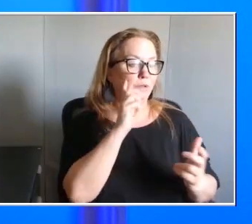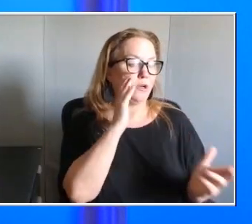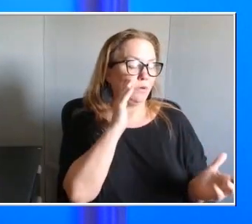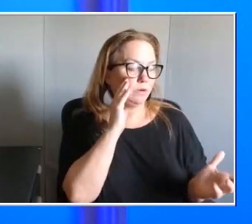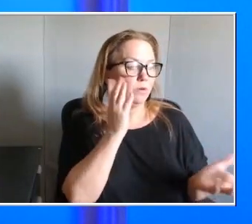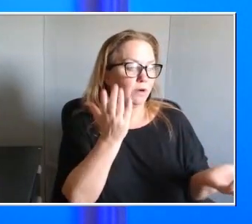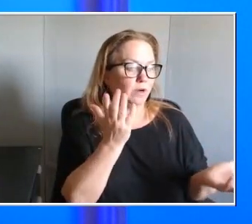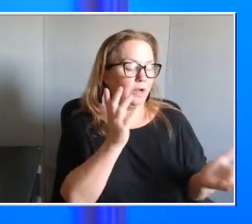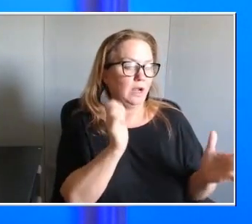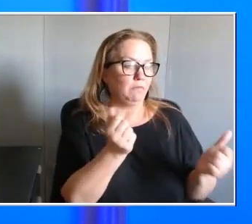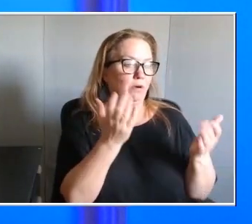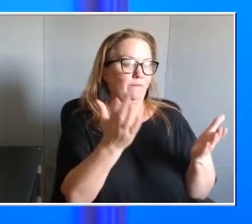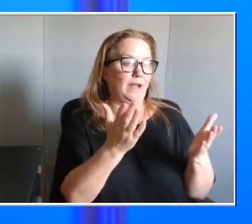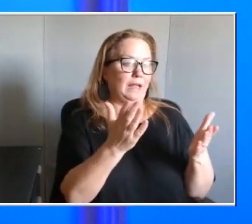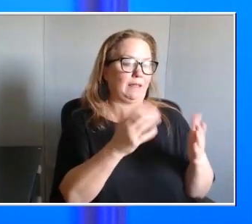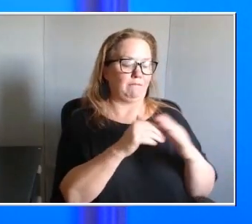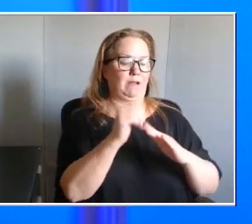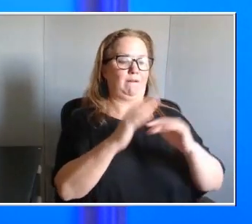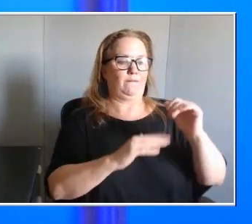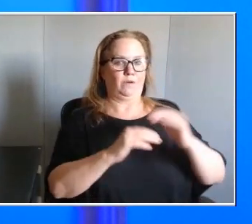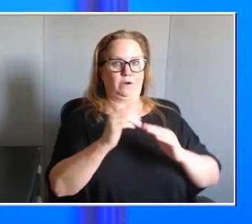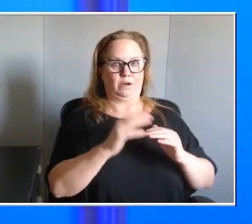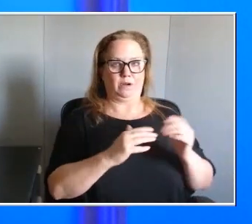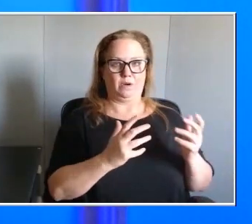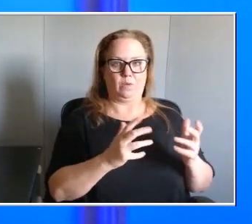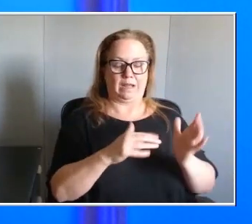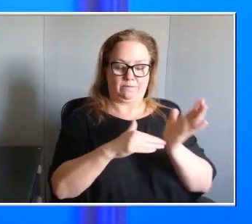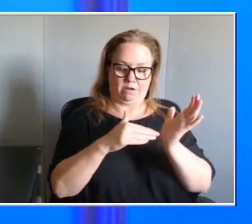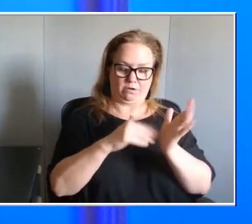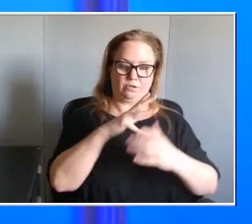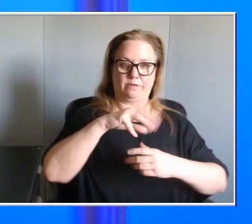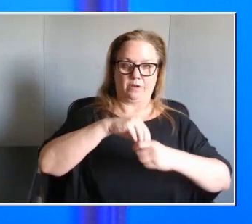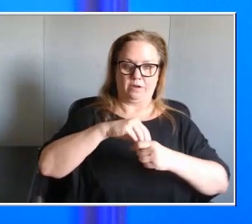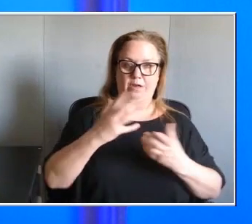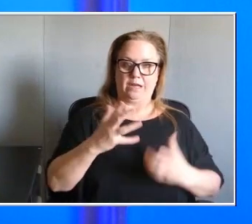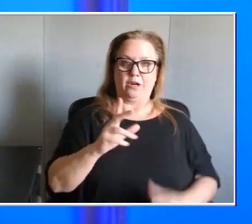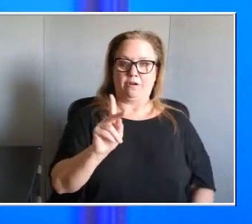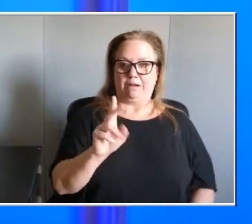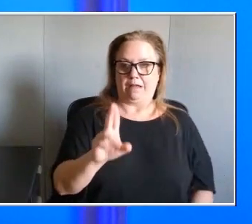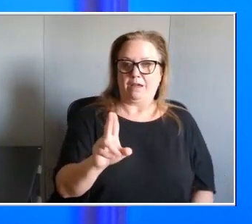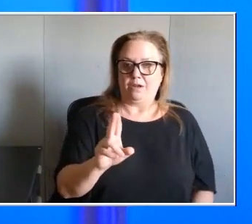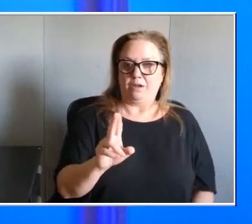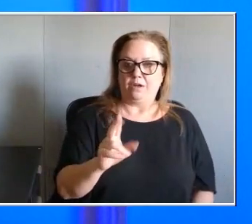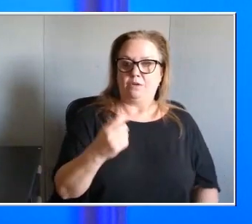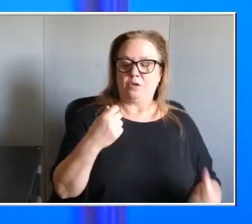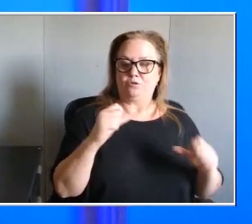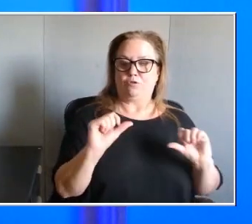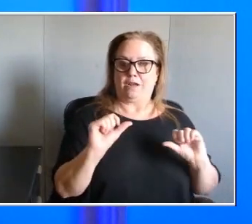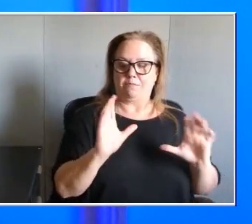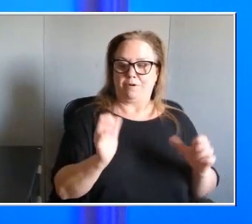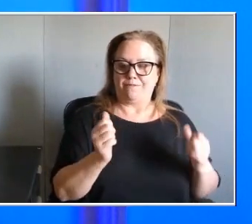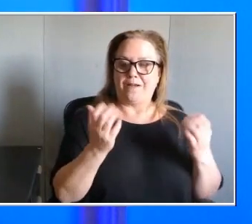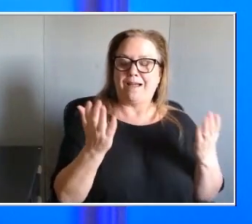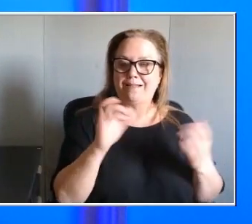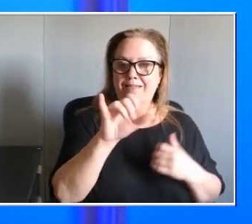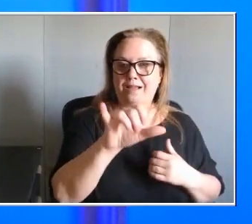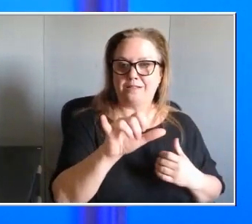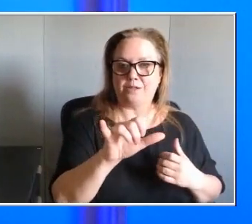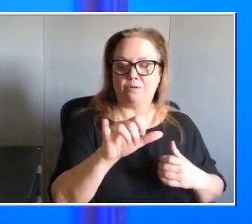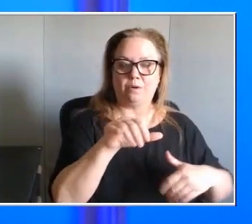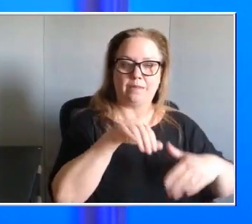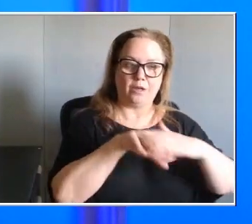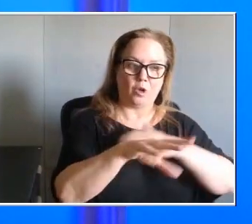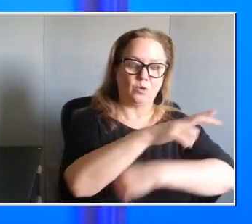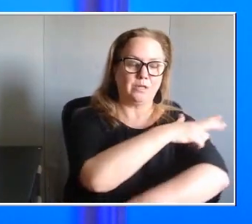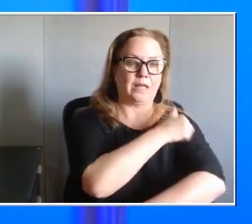try to provide that comfort. We have physicians that are a part of that are right here in our health system. We try to provide that comfort so that when they go to the